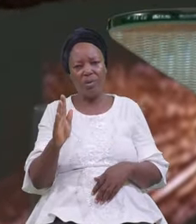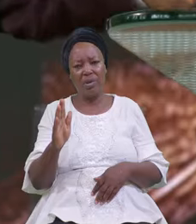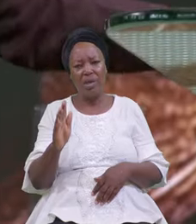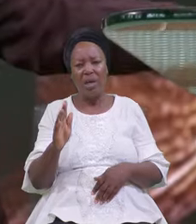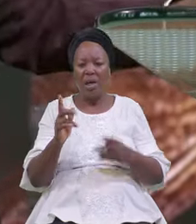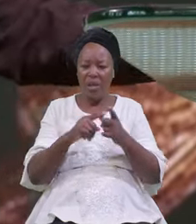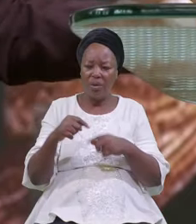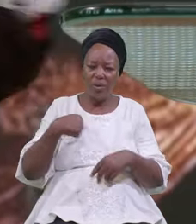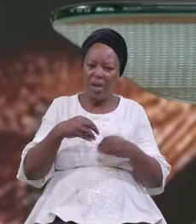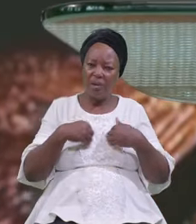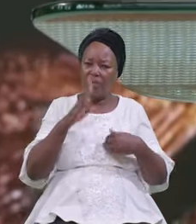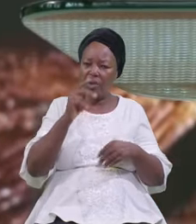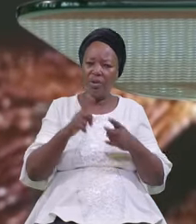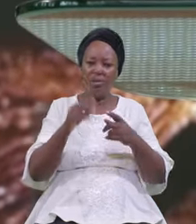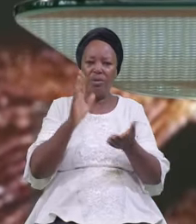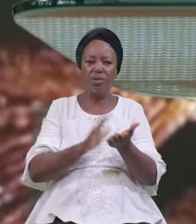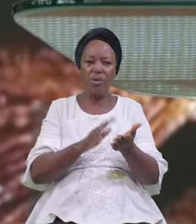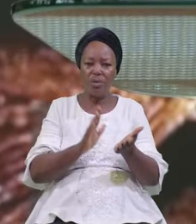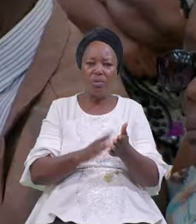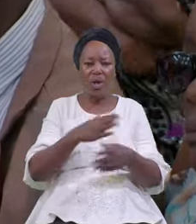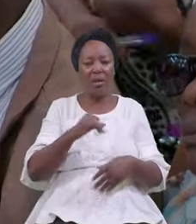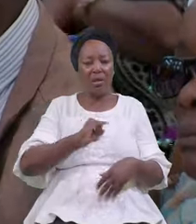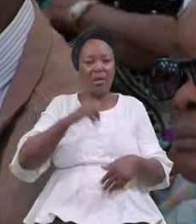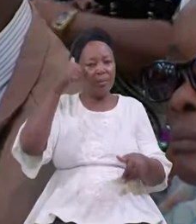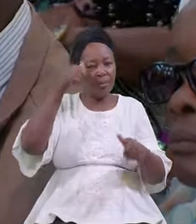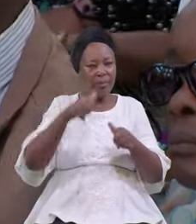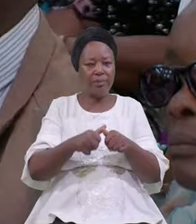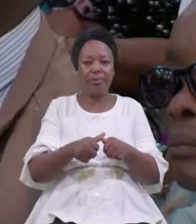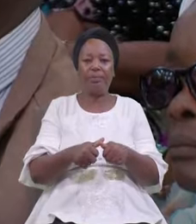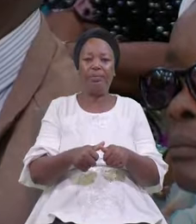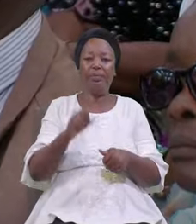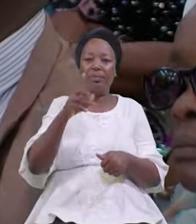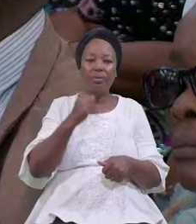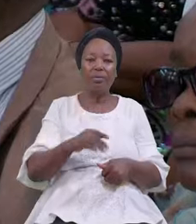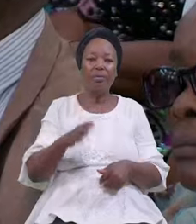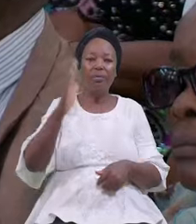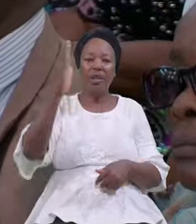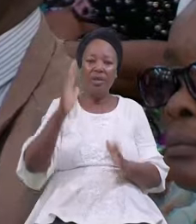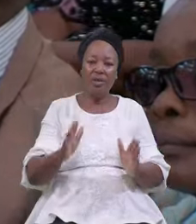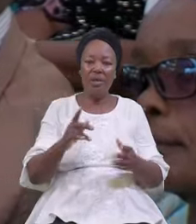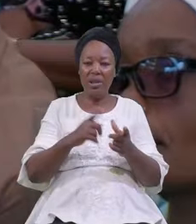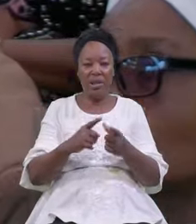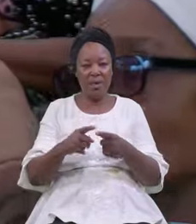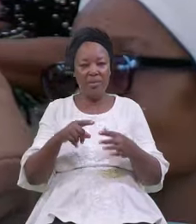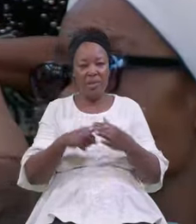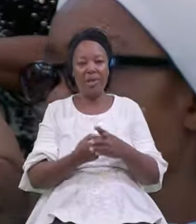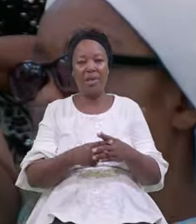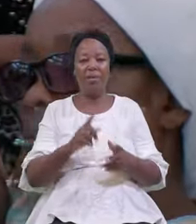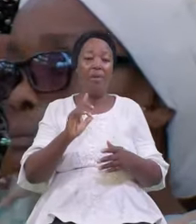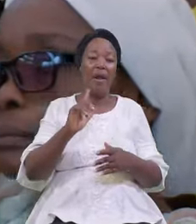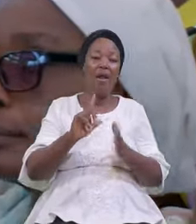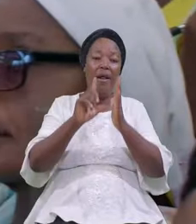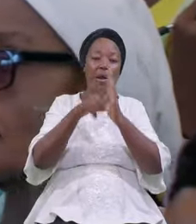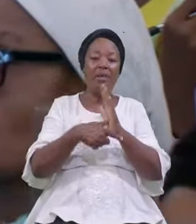and I remember one of my lecturers, he became later the Minister